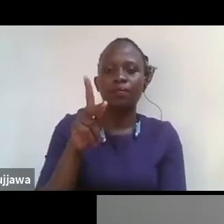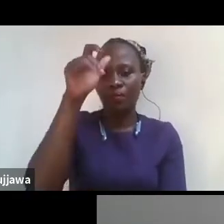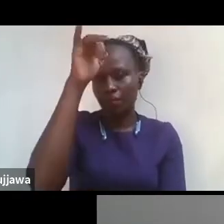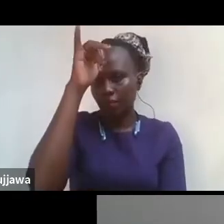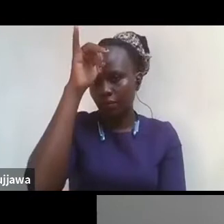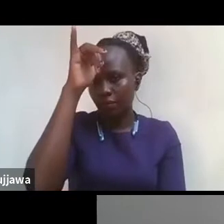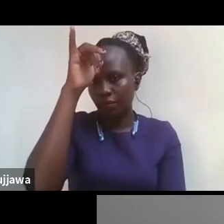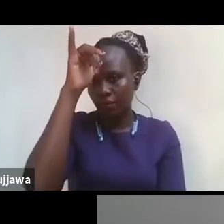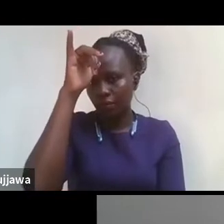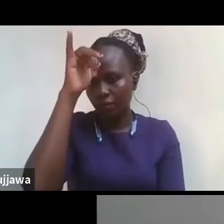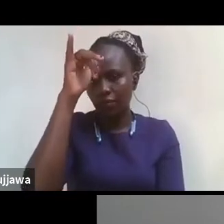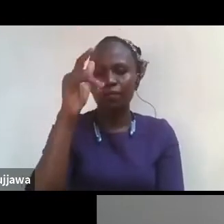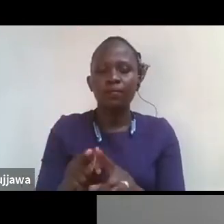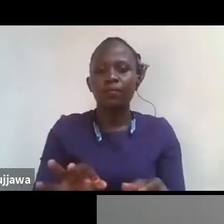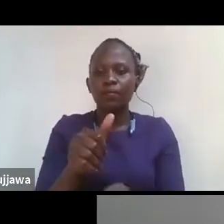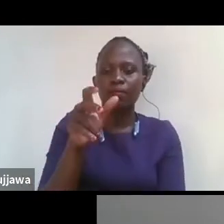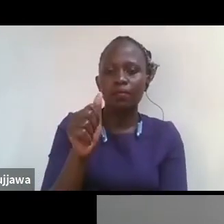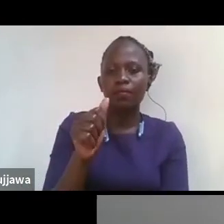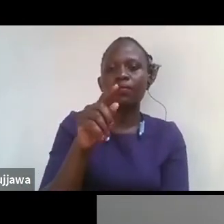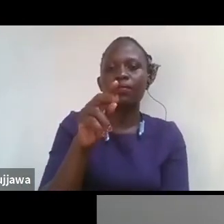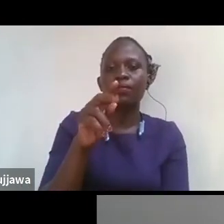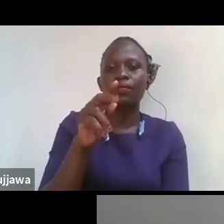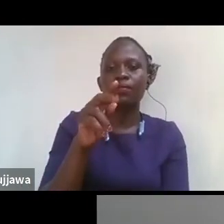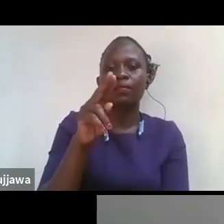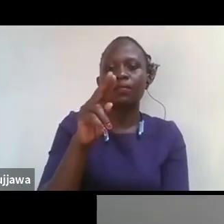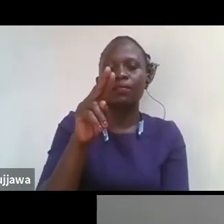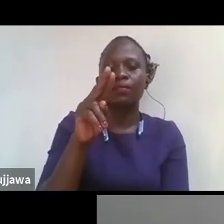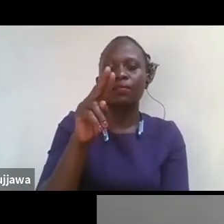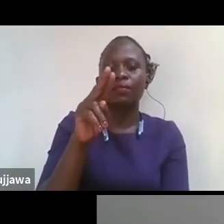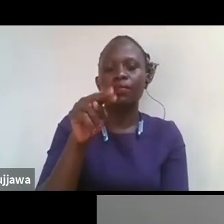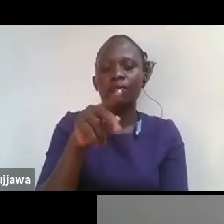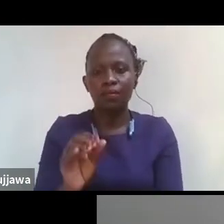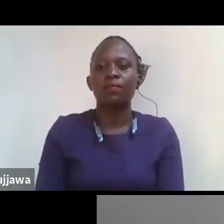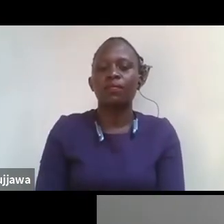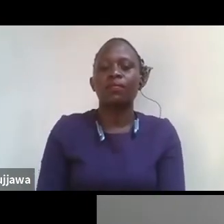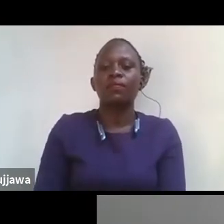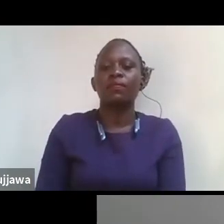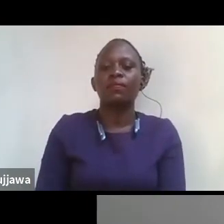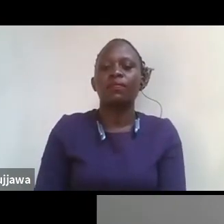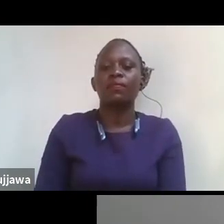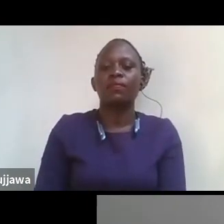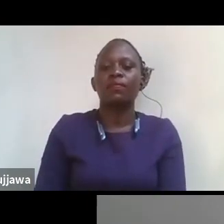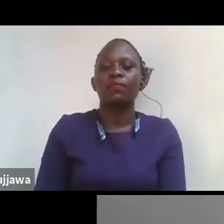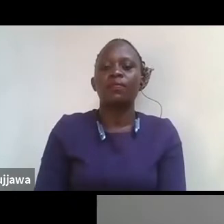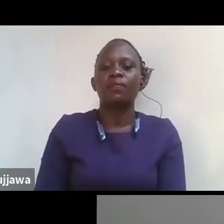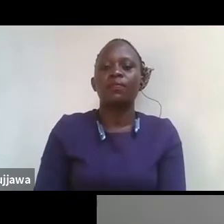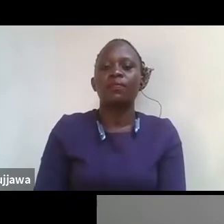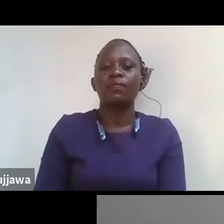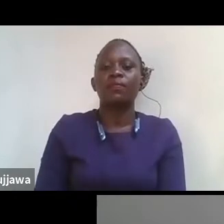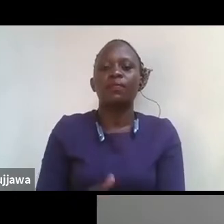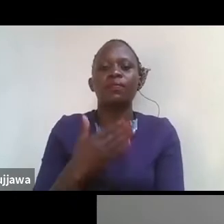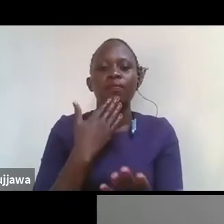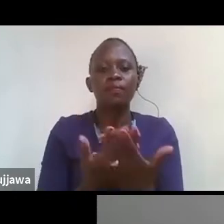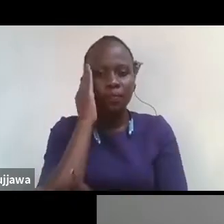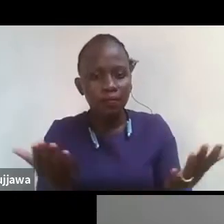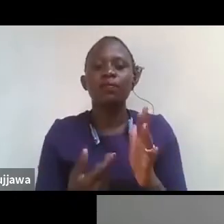Fantastic. So yeah, it's very good to know where you are because it can contextualize the